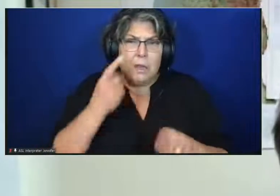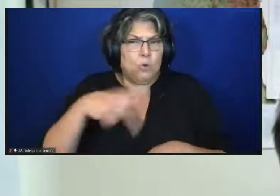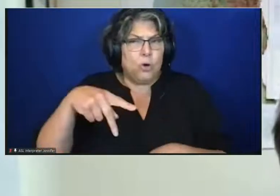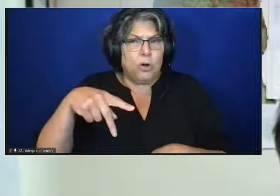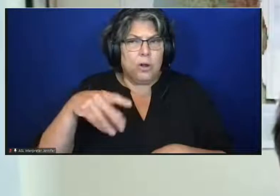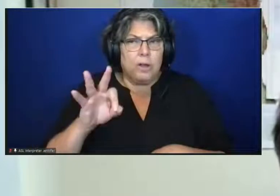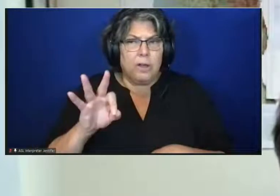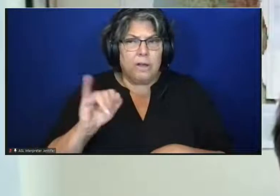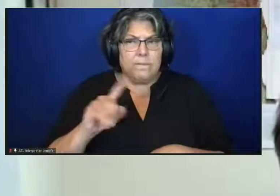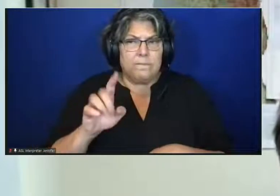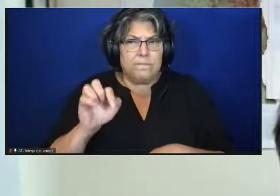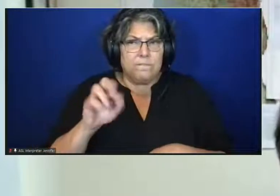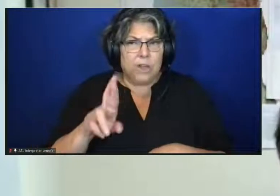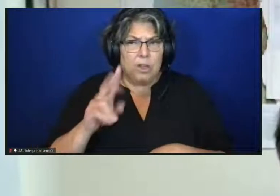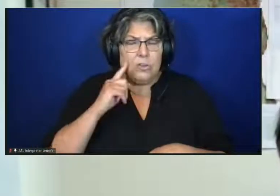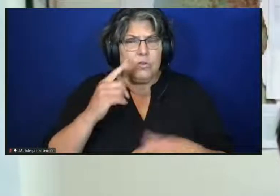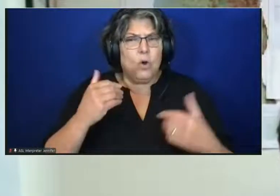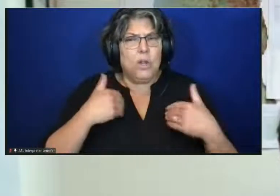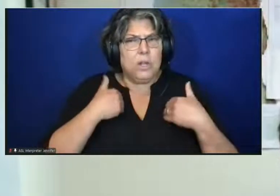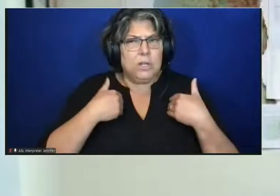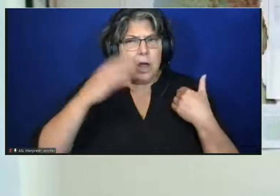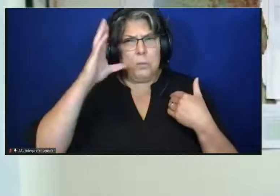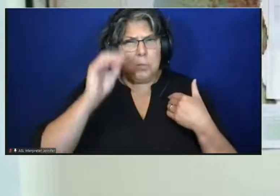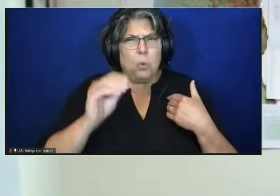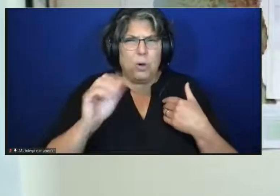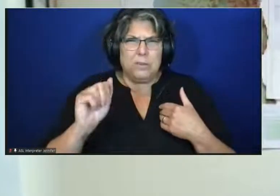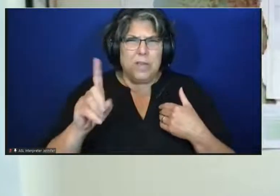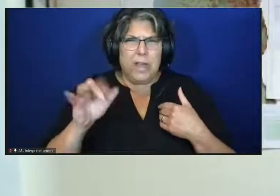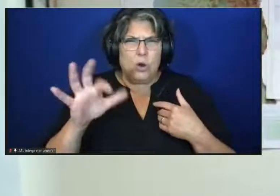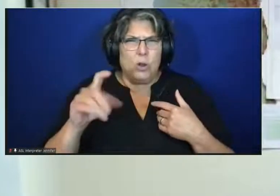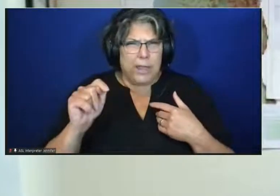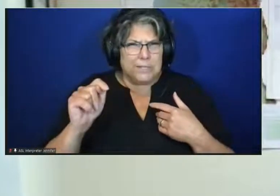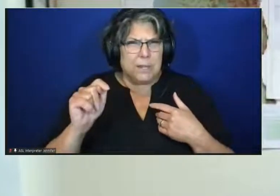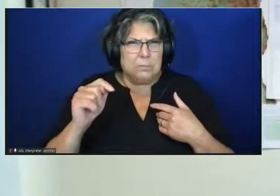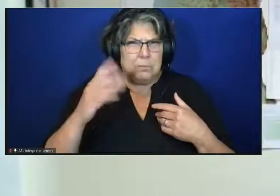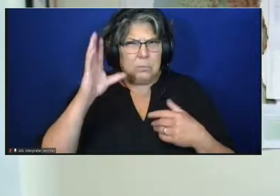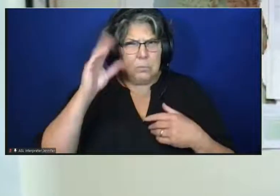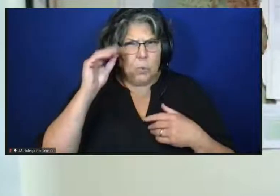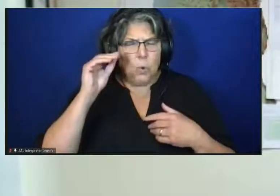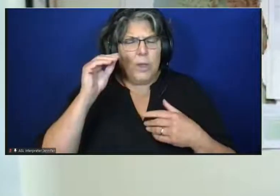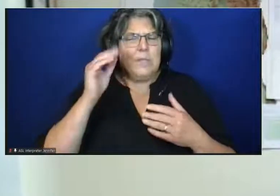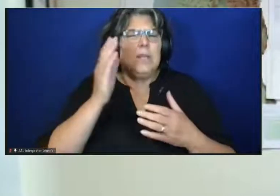Pfizer in adolescent boys, causing some